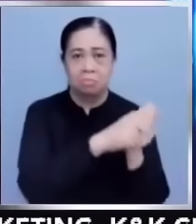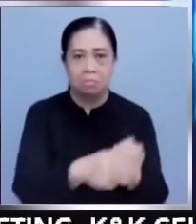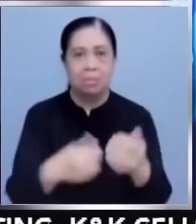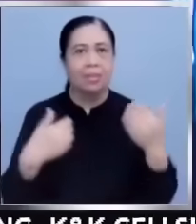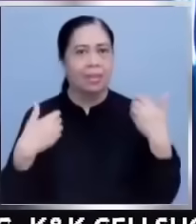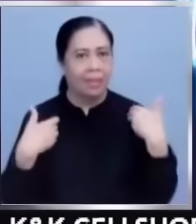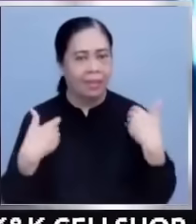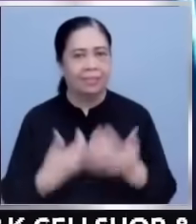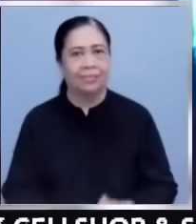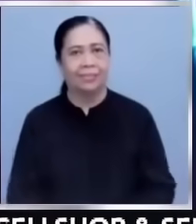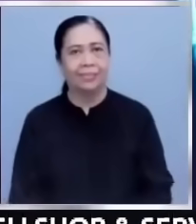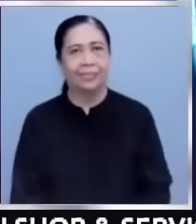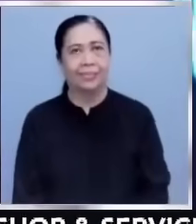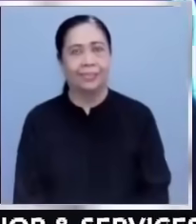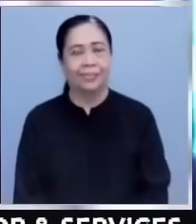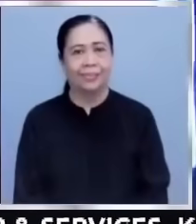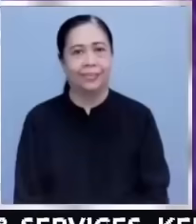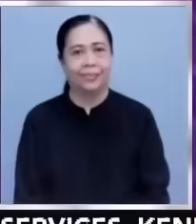today.